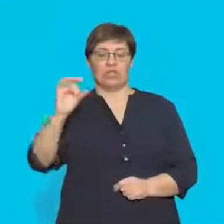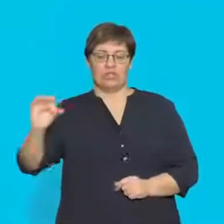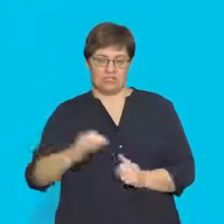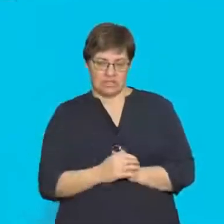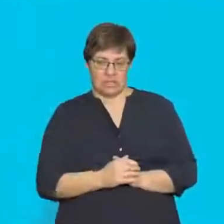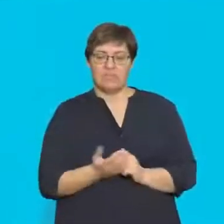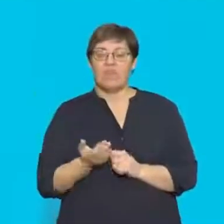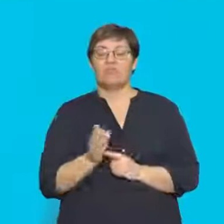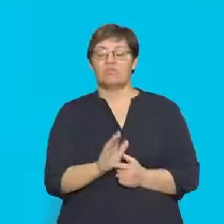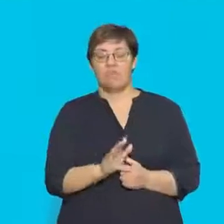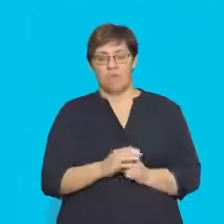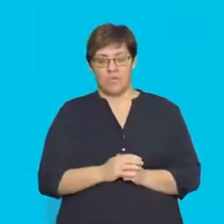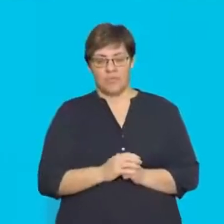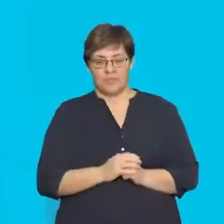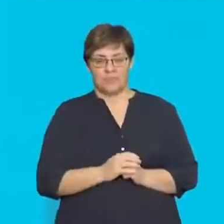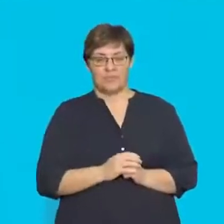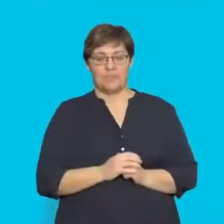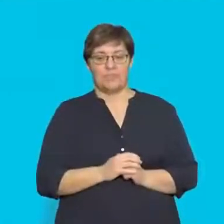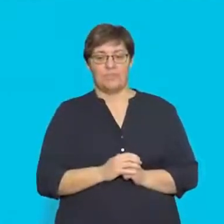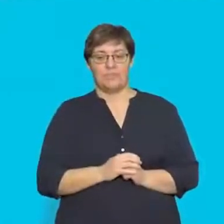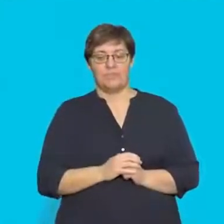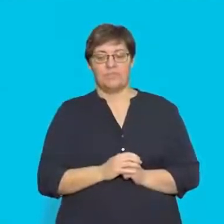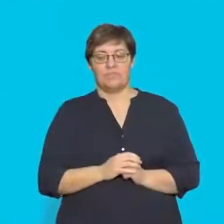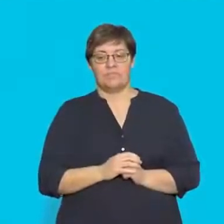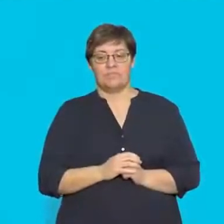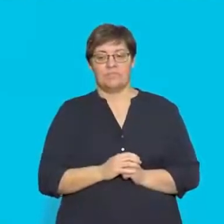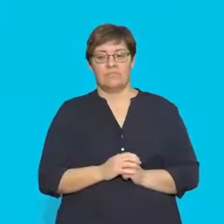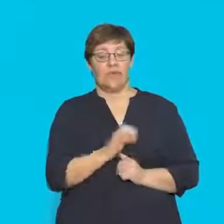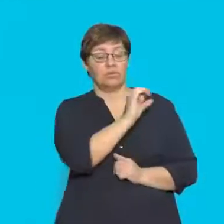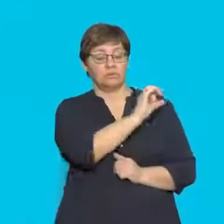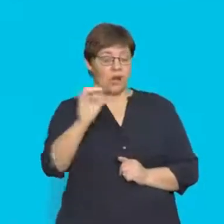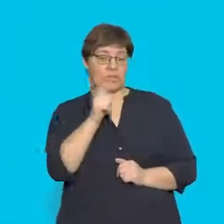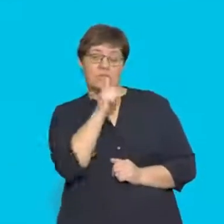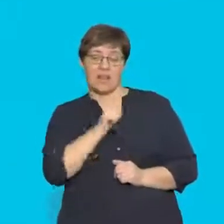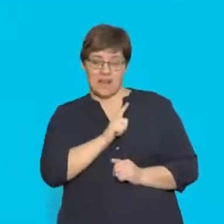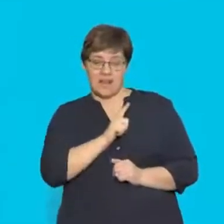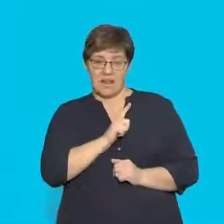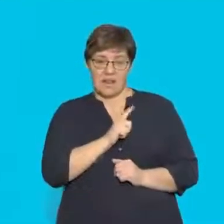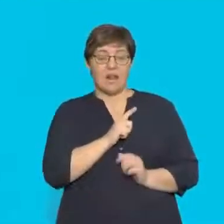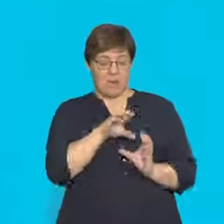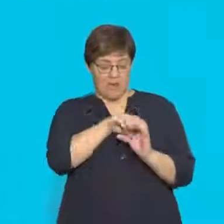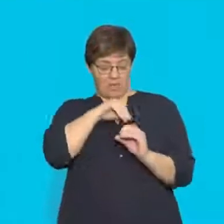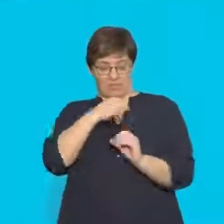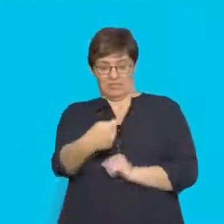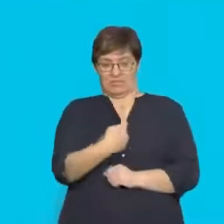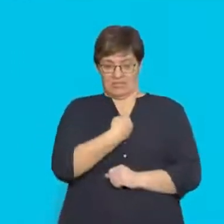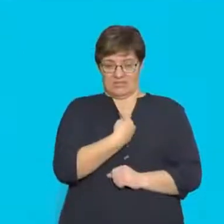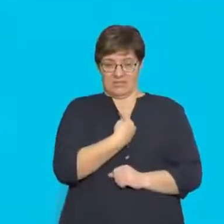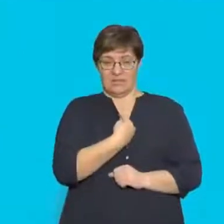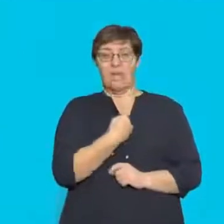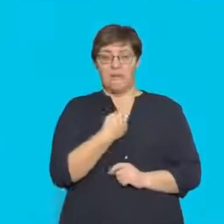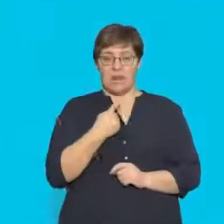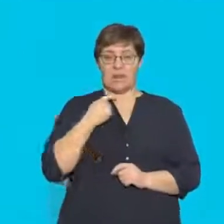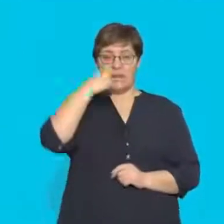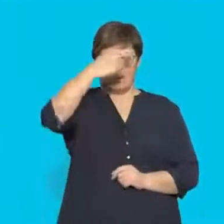the dots indicate the direction of that field. The dots are saying to me the current is coming out. So it's